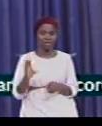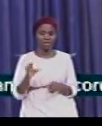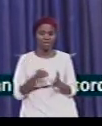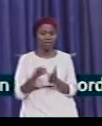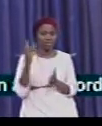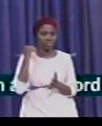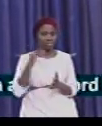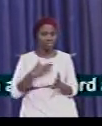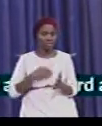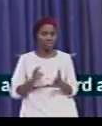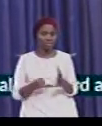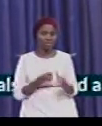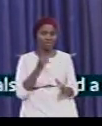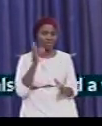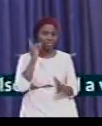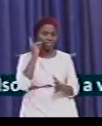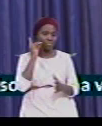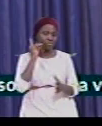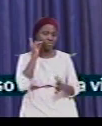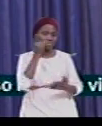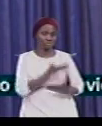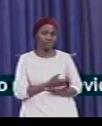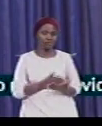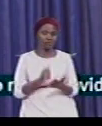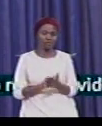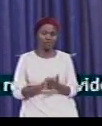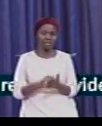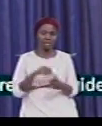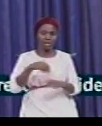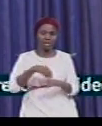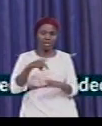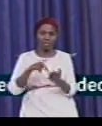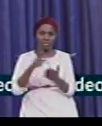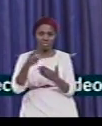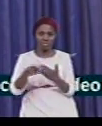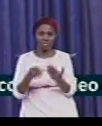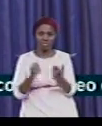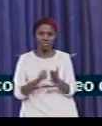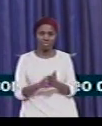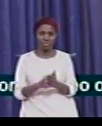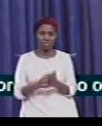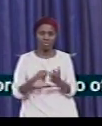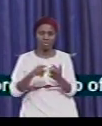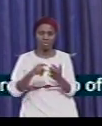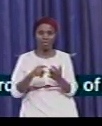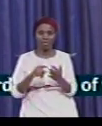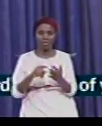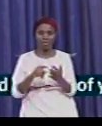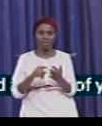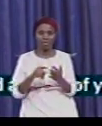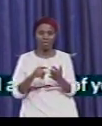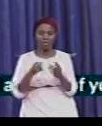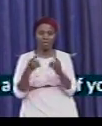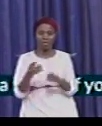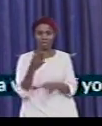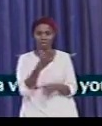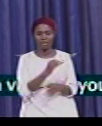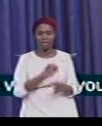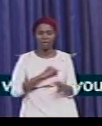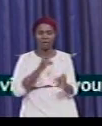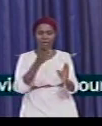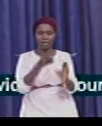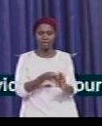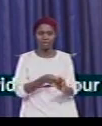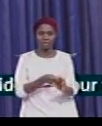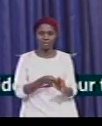on in that month. And then I decided to join the crusade and then watch. But before I would